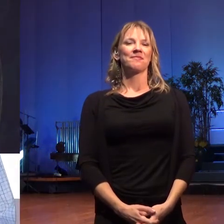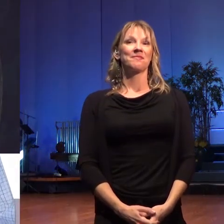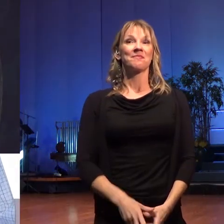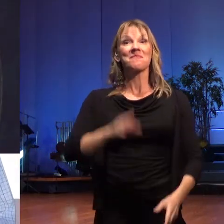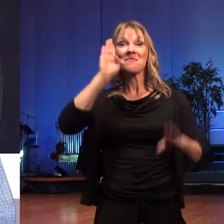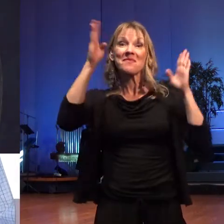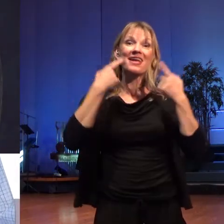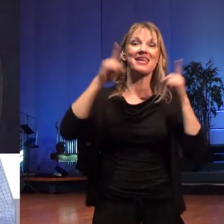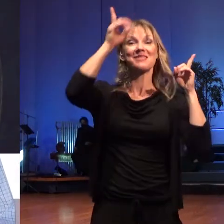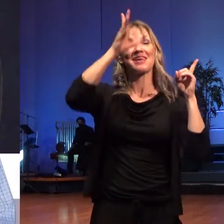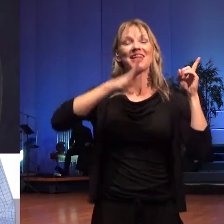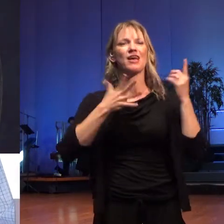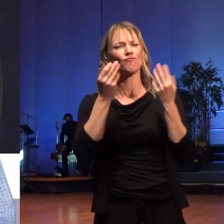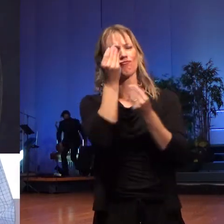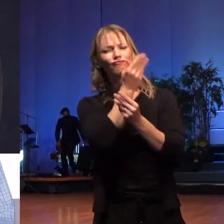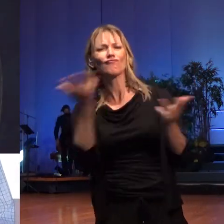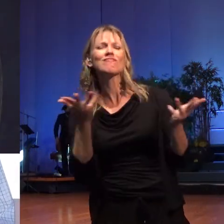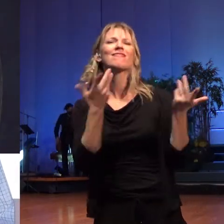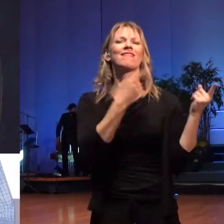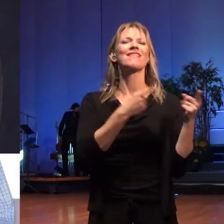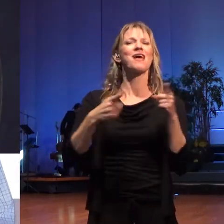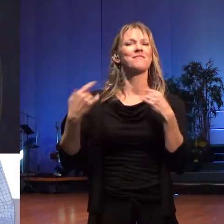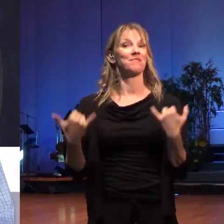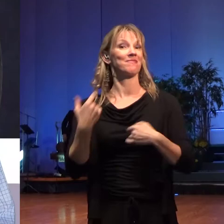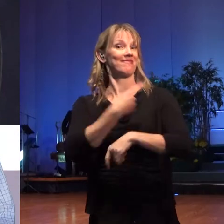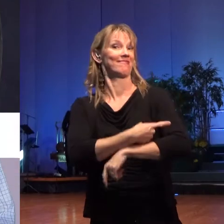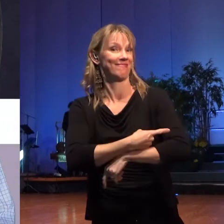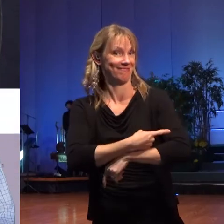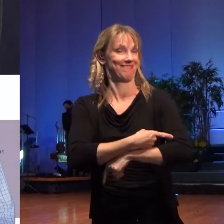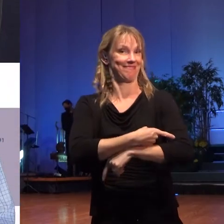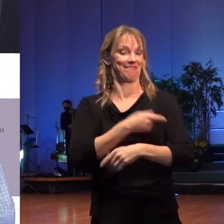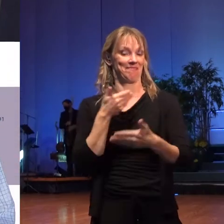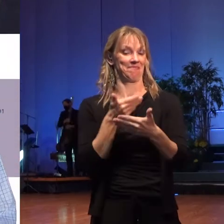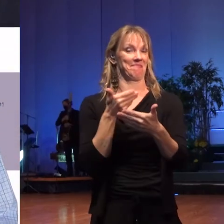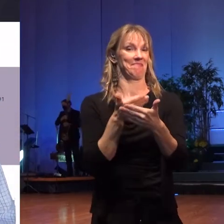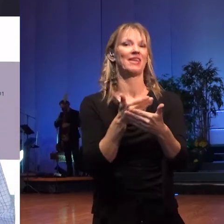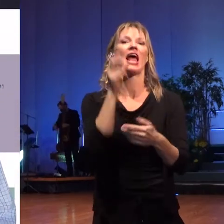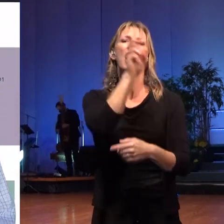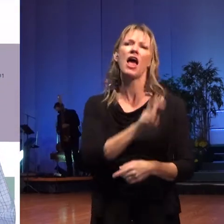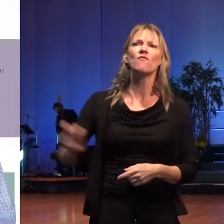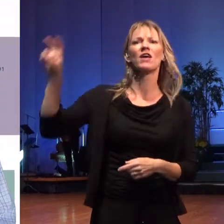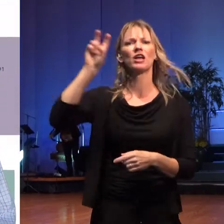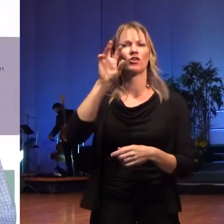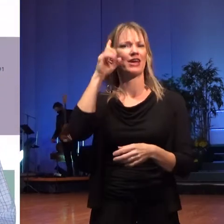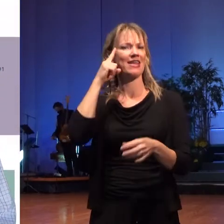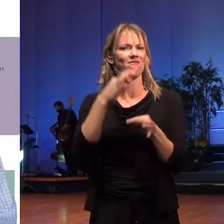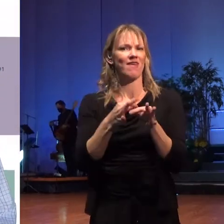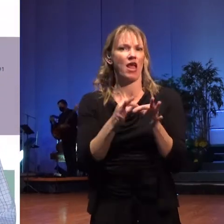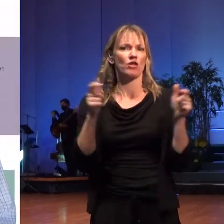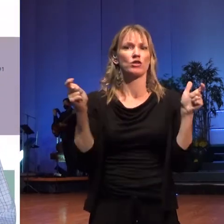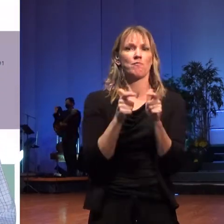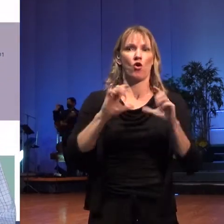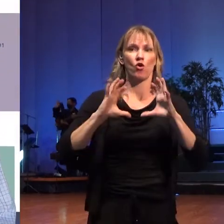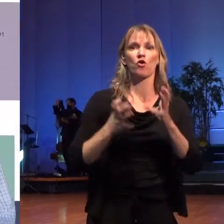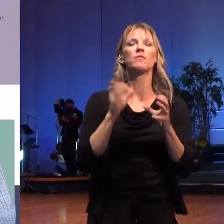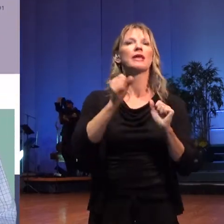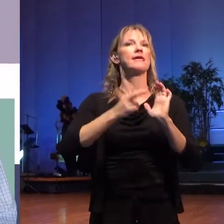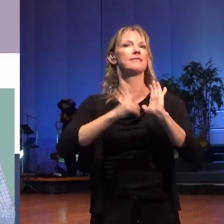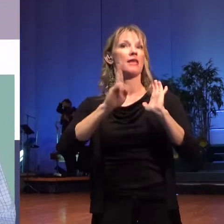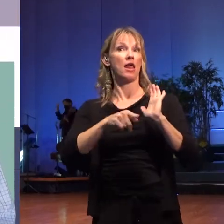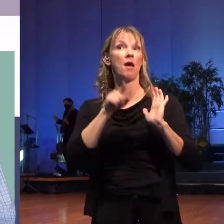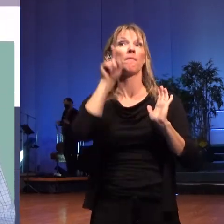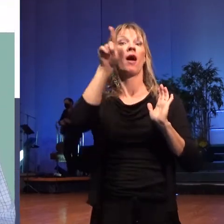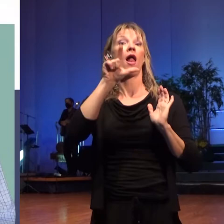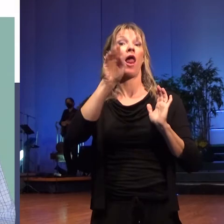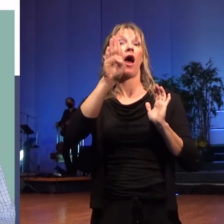Hey, it's the announcement guy. I wanted to tell you about something that's happening today, just coming up, Adventure and Faith small groups. You can sign up in the lobby or